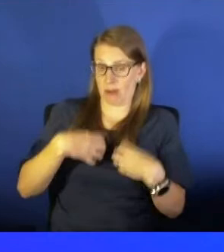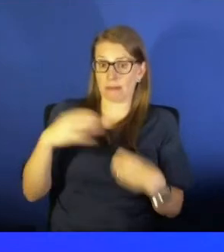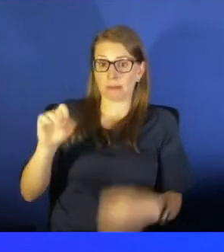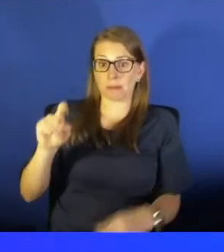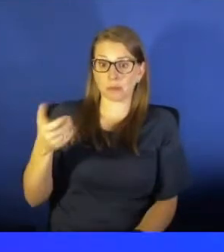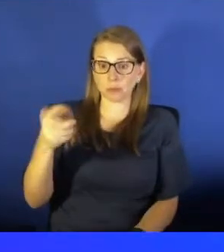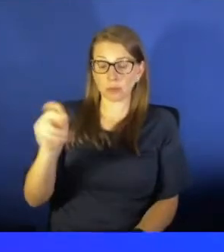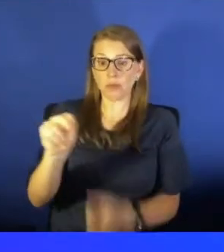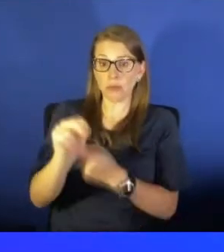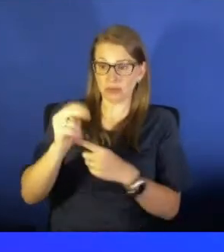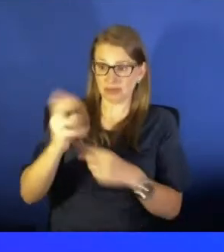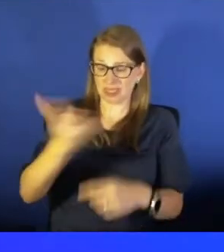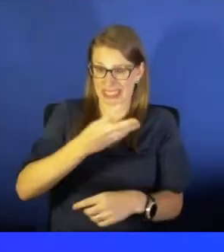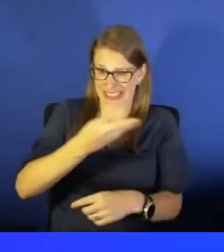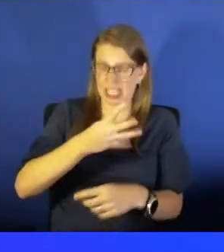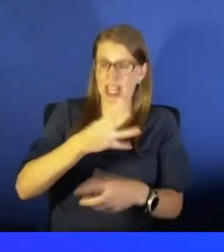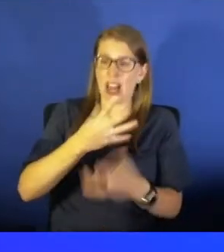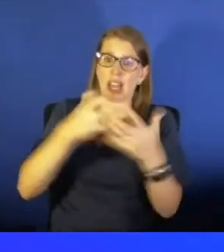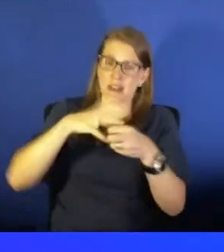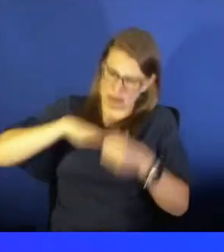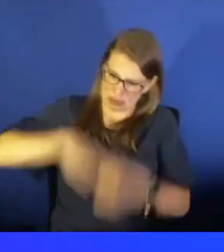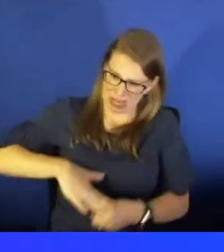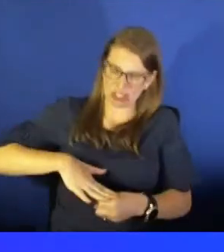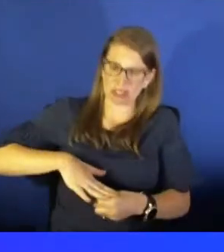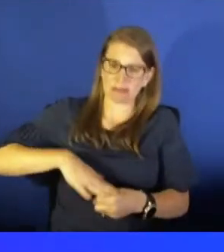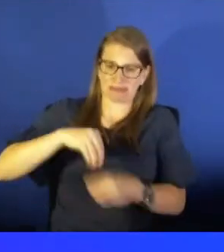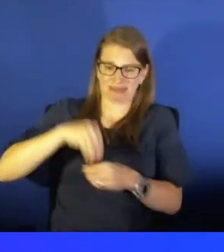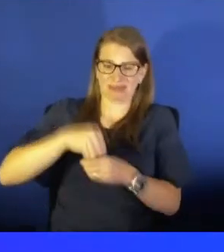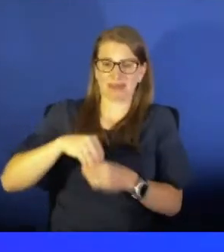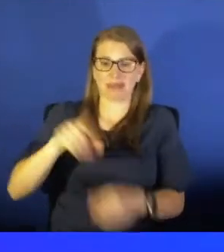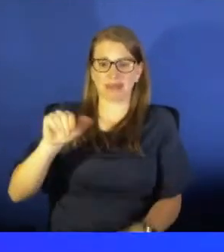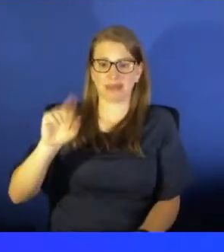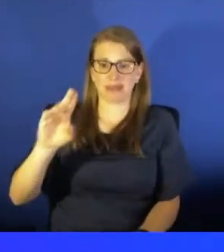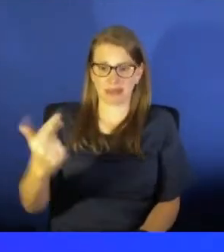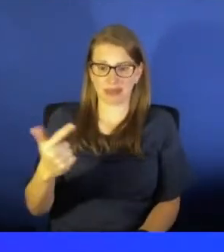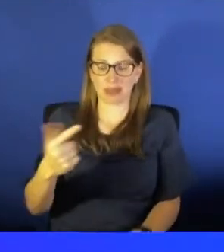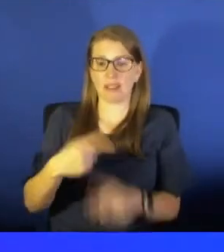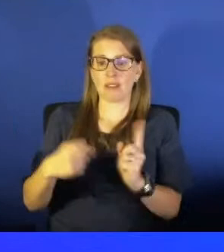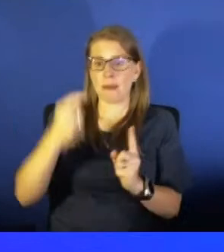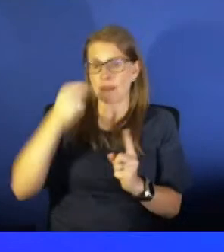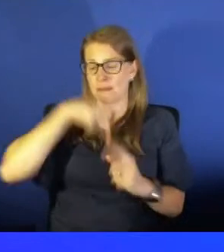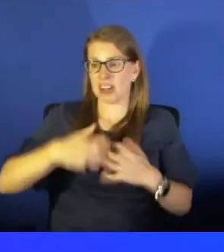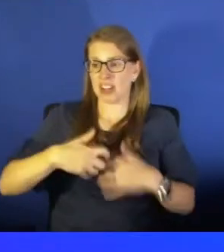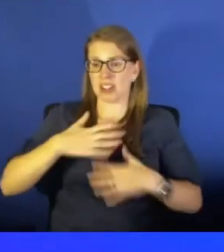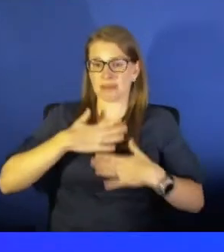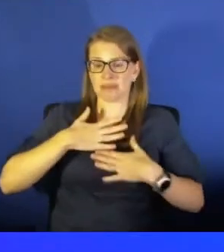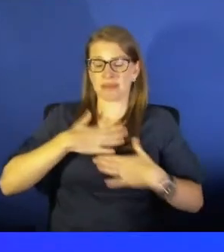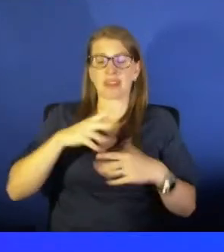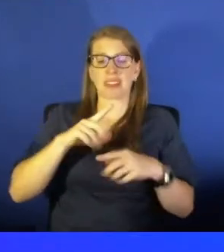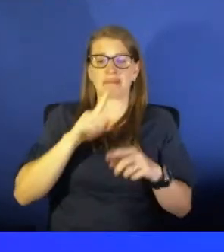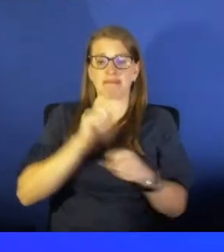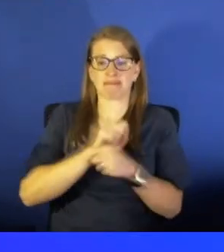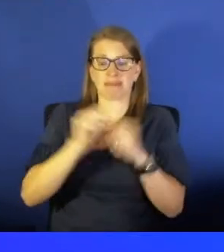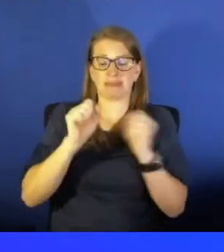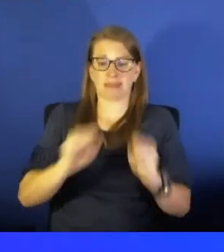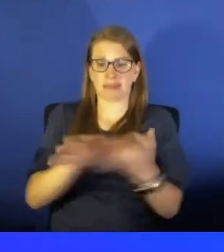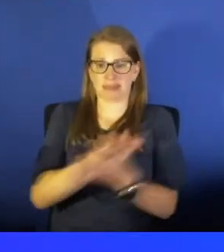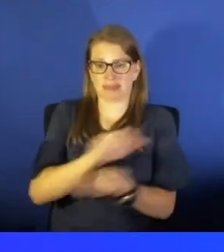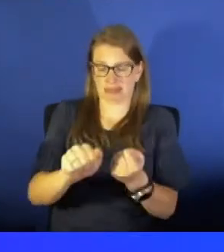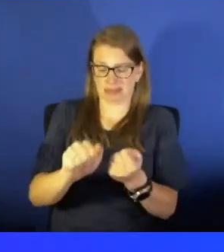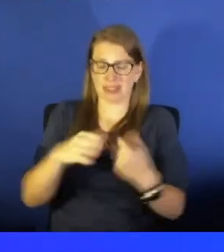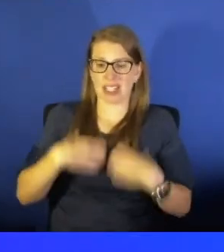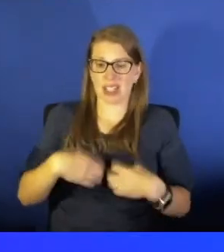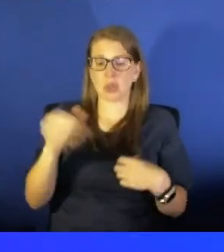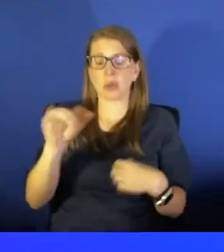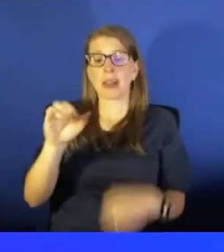put a lot of pressure into the lungs, and that pressure from the ventilator can actually injure the lung as well. What ECMO can do is it allows the